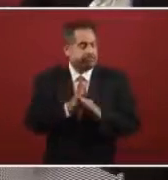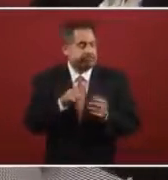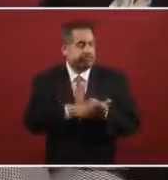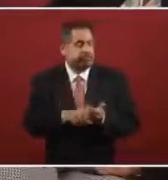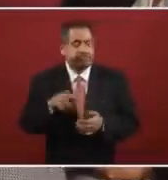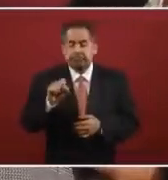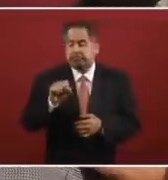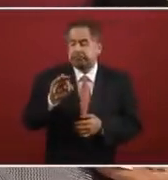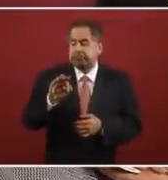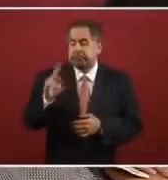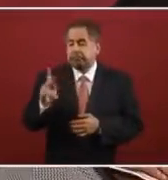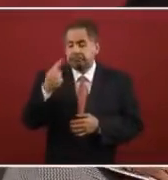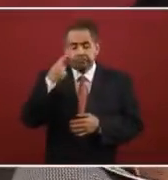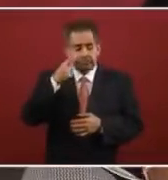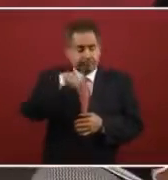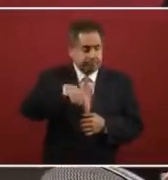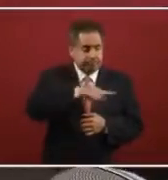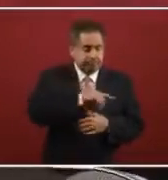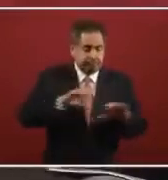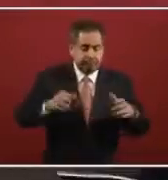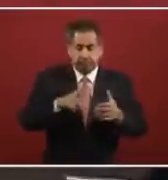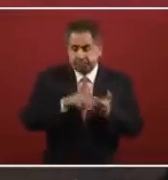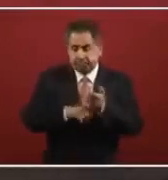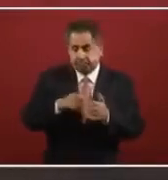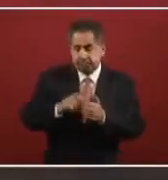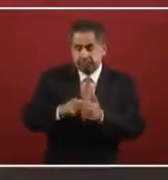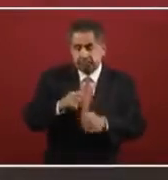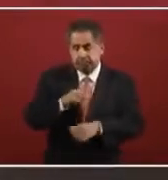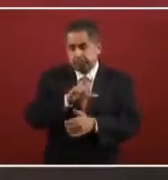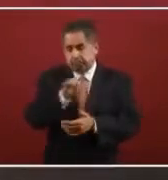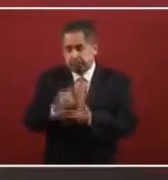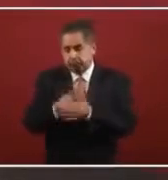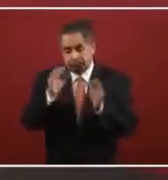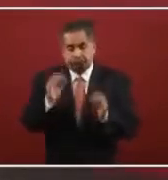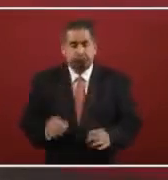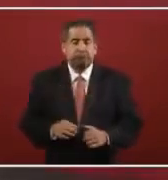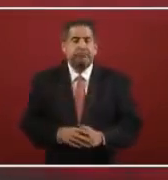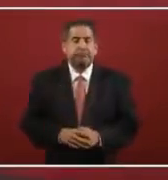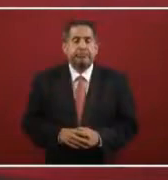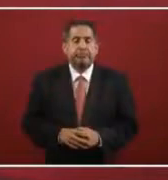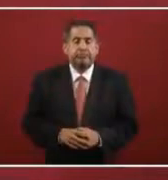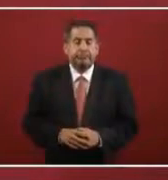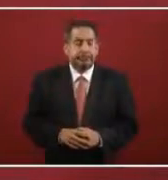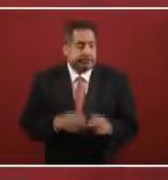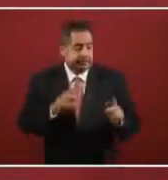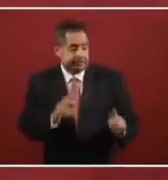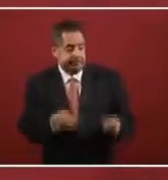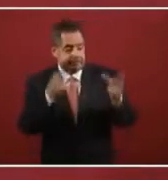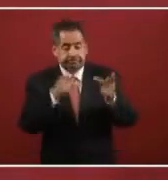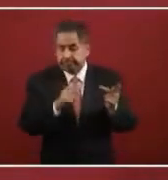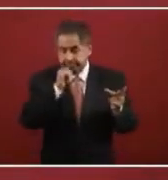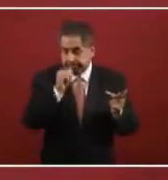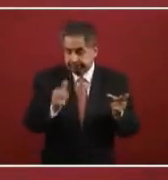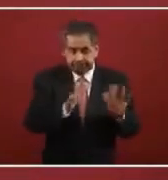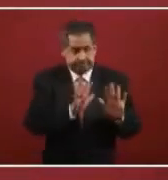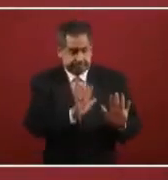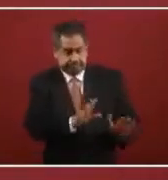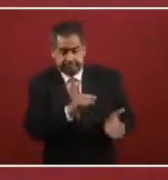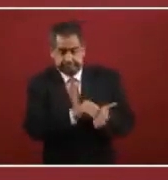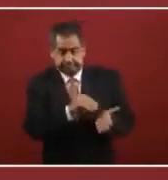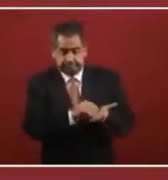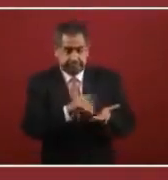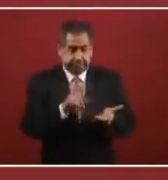But it has to be in the company of the function, so that public function, so they can make sure they're adhering to the